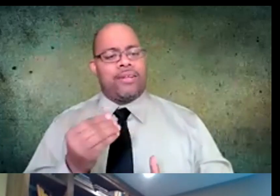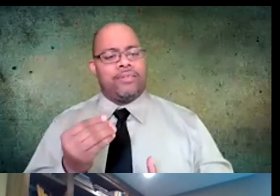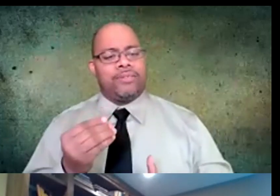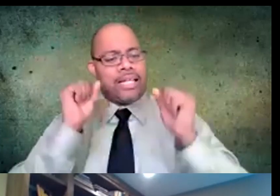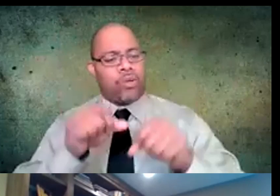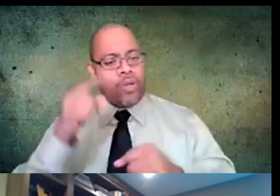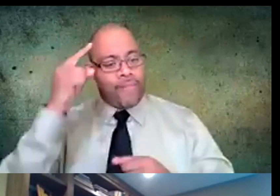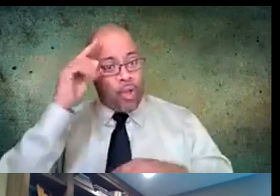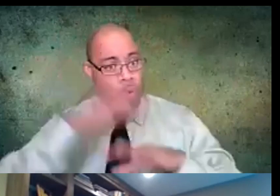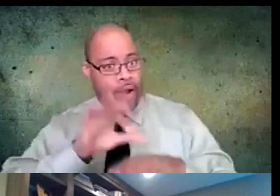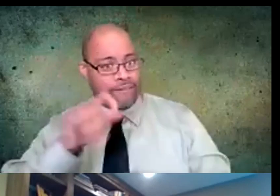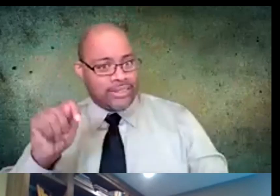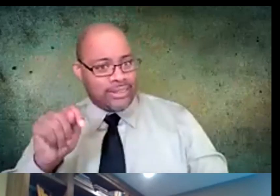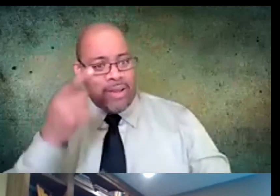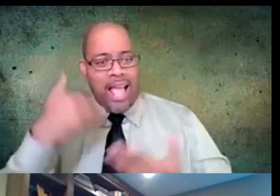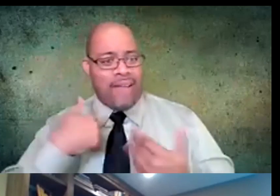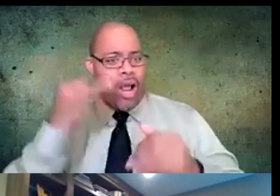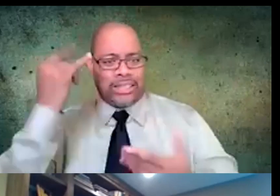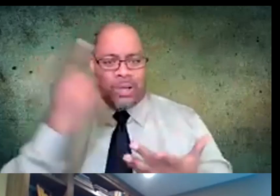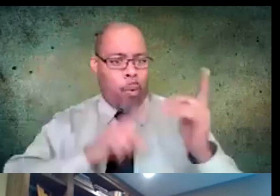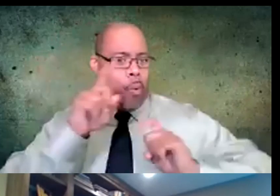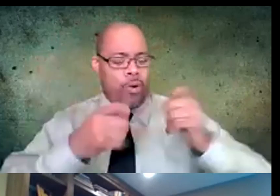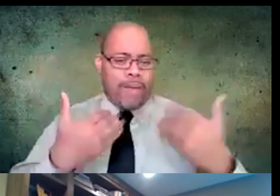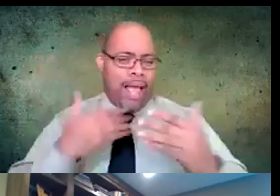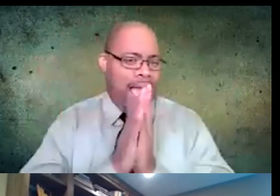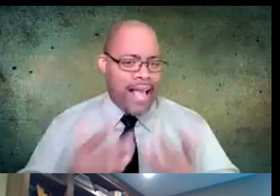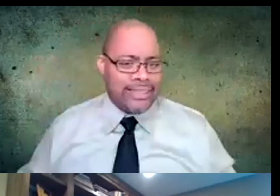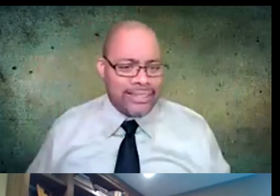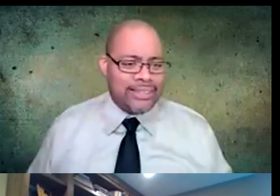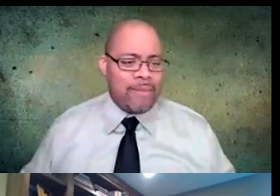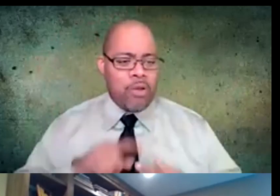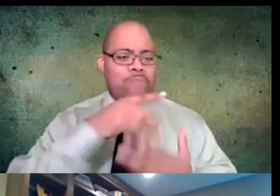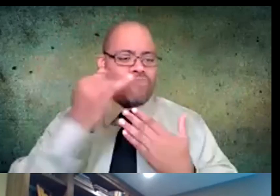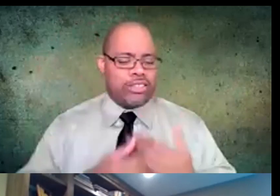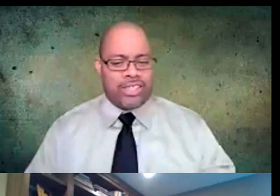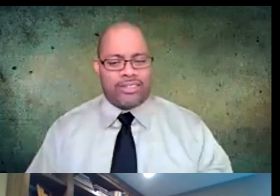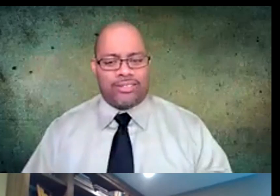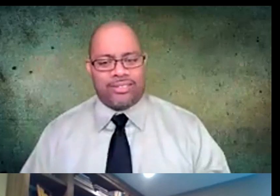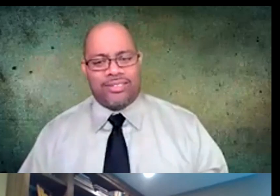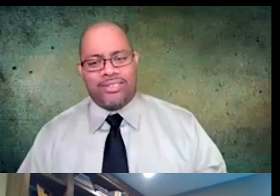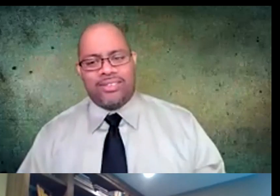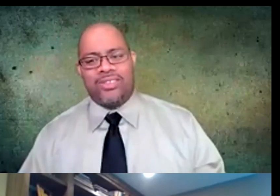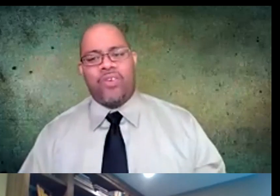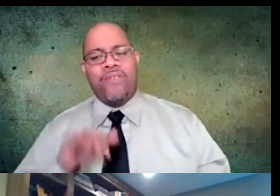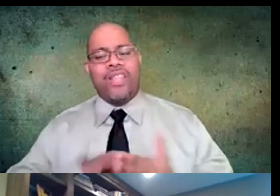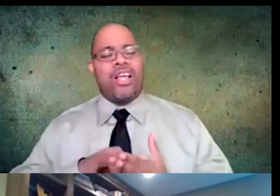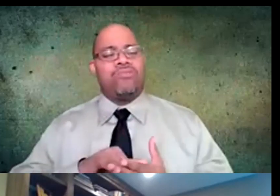you think on your feet? Because you have no idea what questions we might ask about your project, right? So those are the